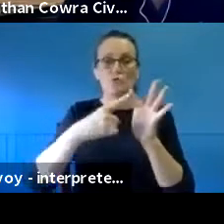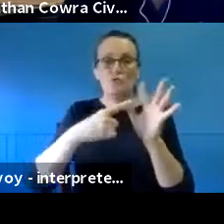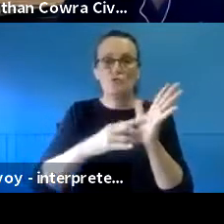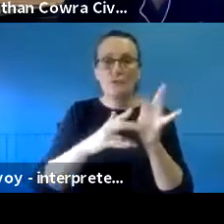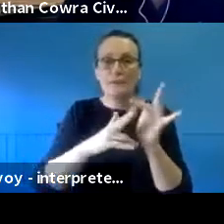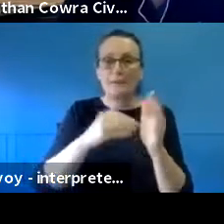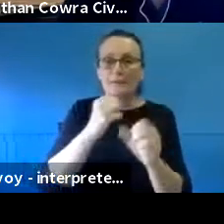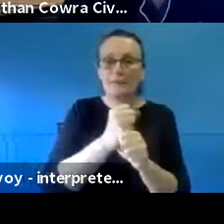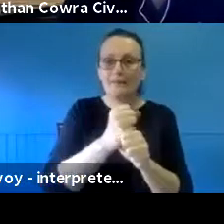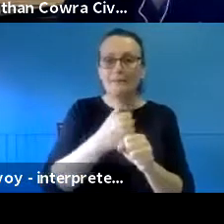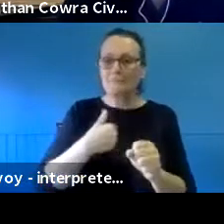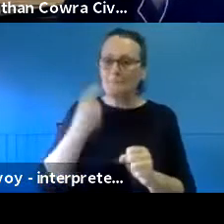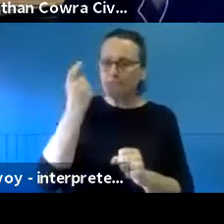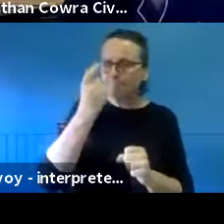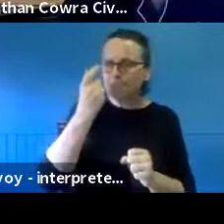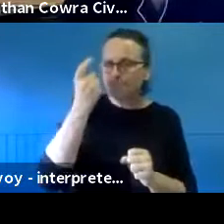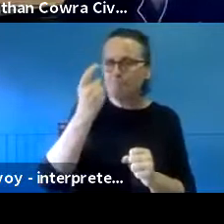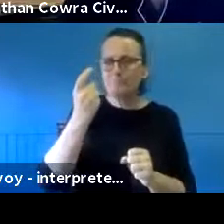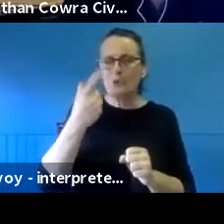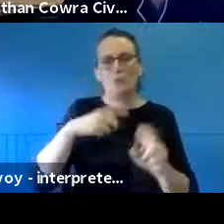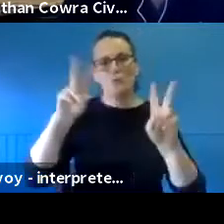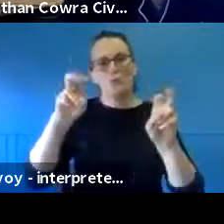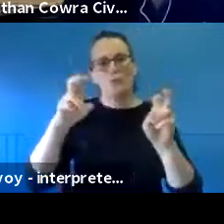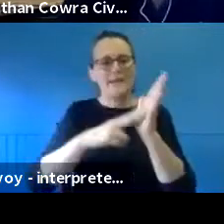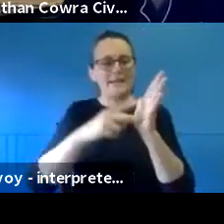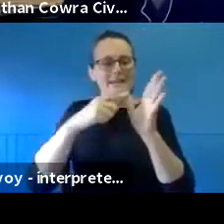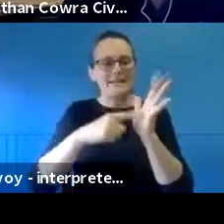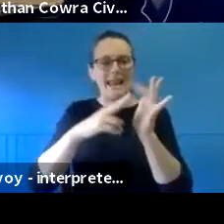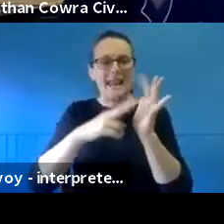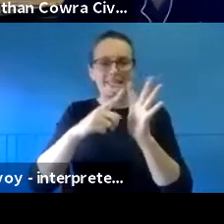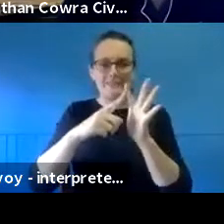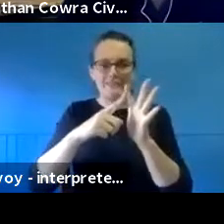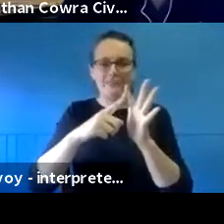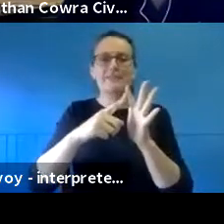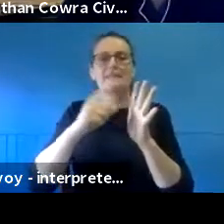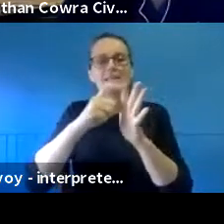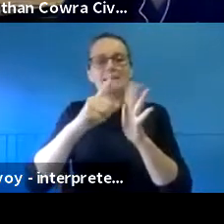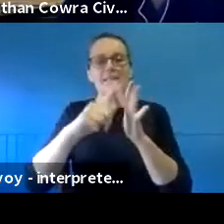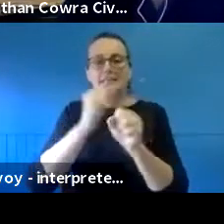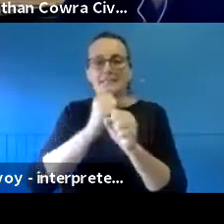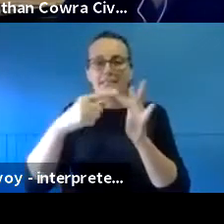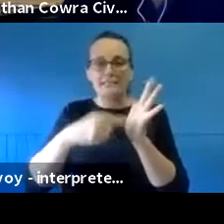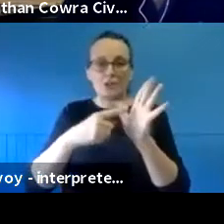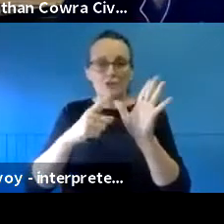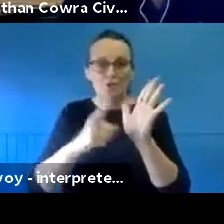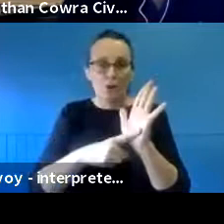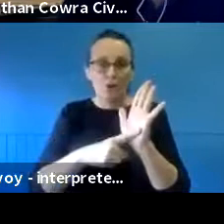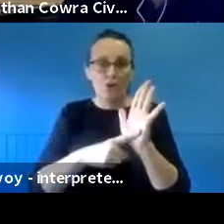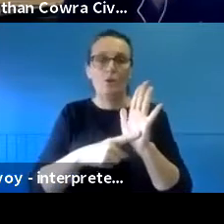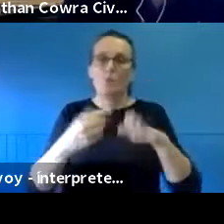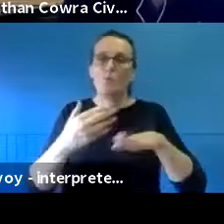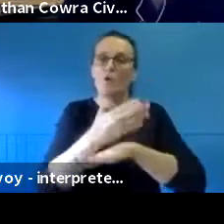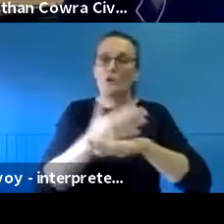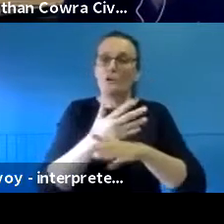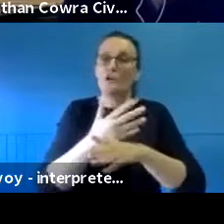creating sort of, I'm calling it natively digital works. So stuff that's created and within the digital space. So rather